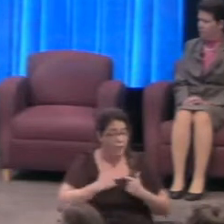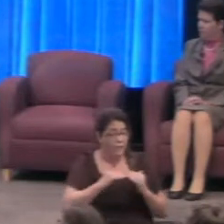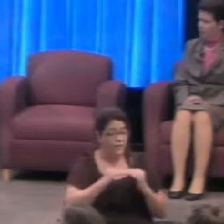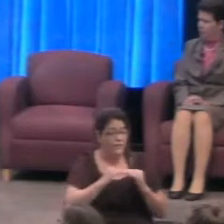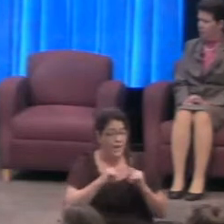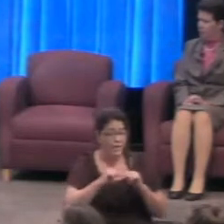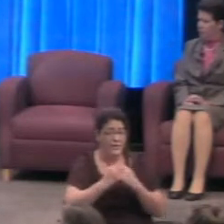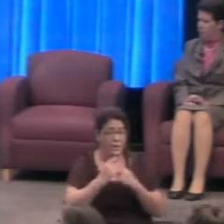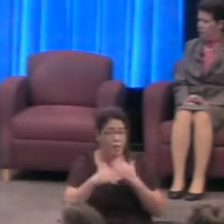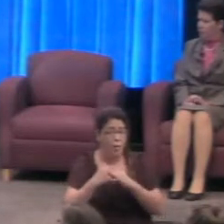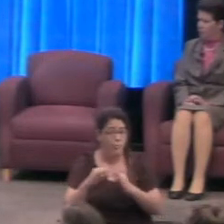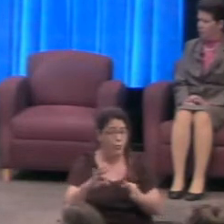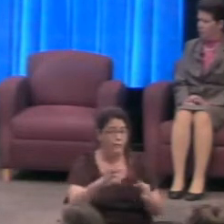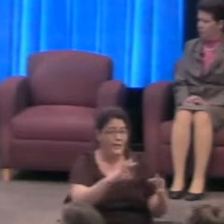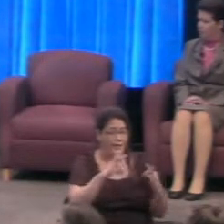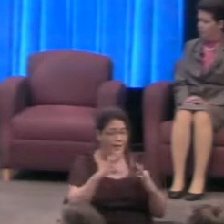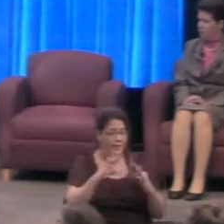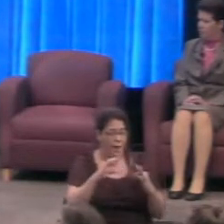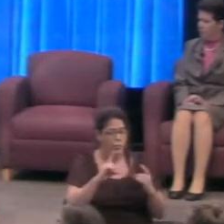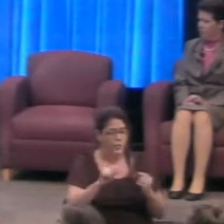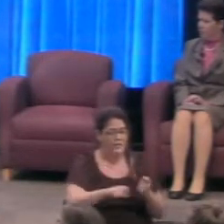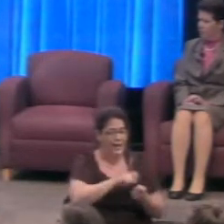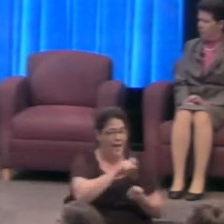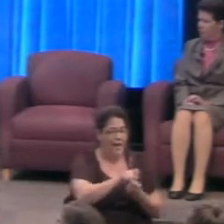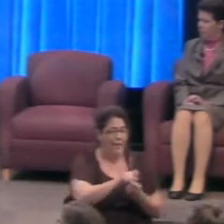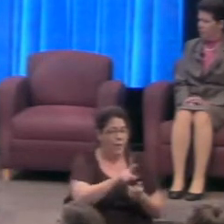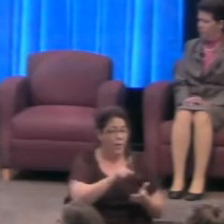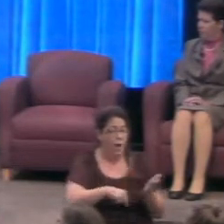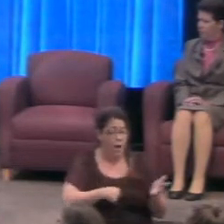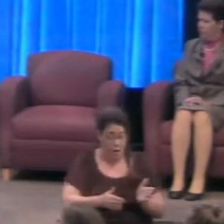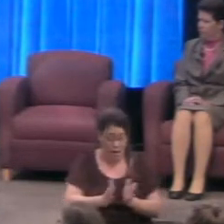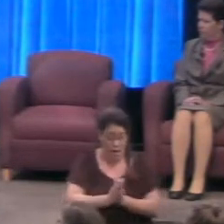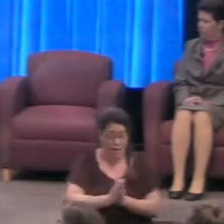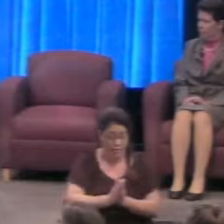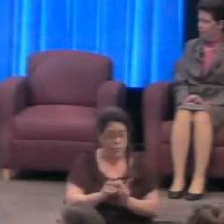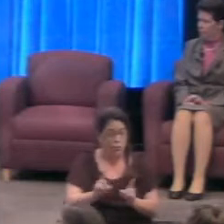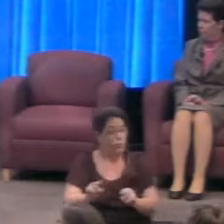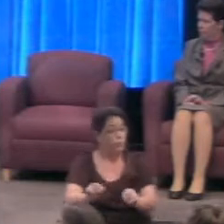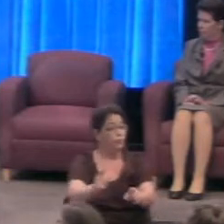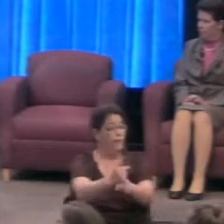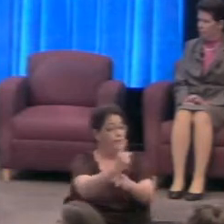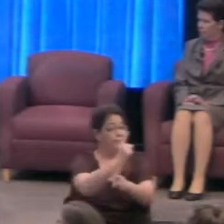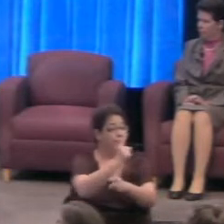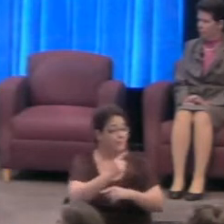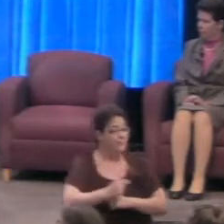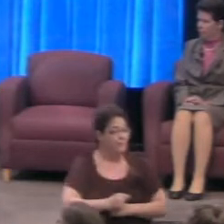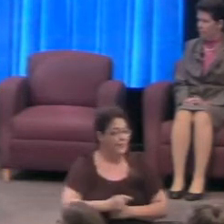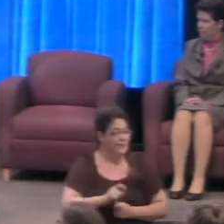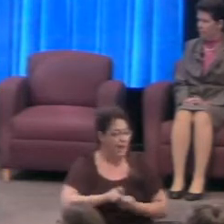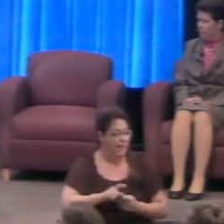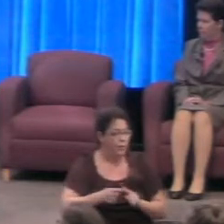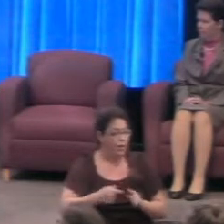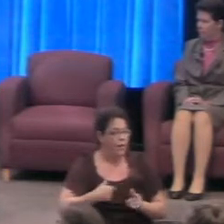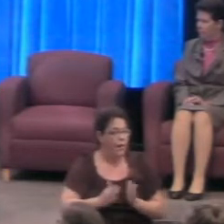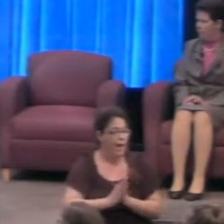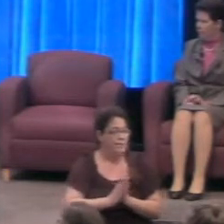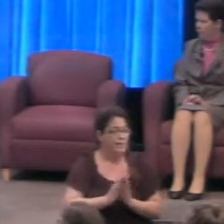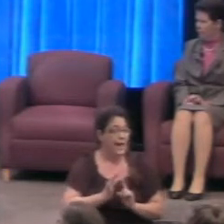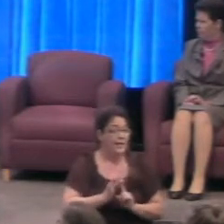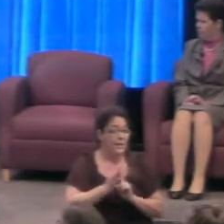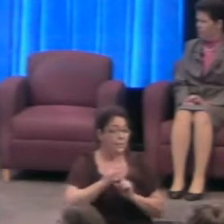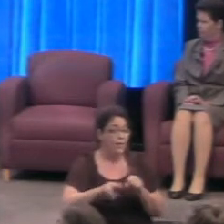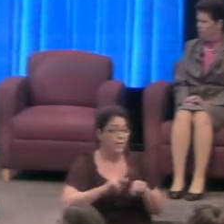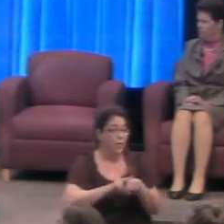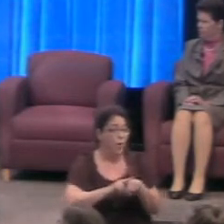perfect. They would do exactly what we asked them to do, exactly when we asked them to do it, except, of course, for